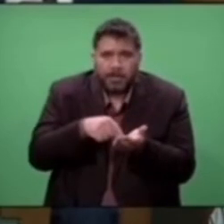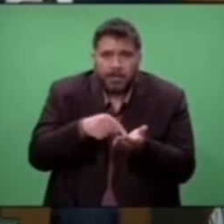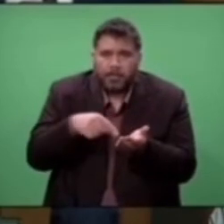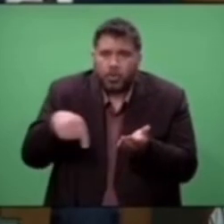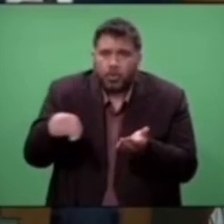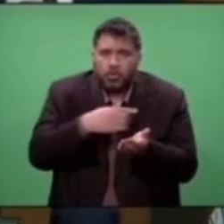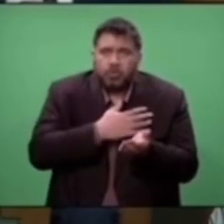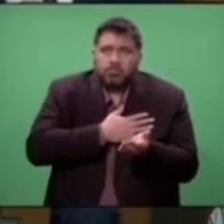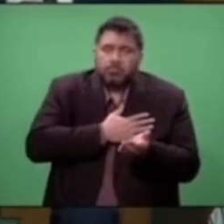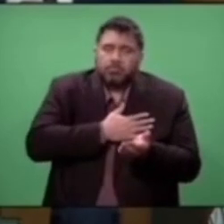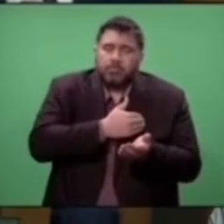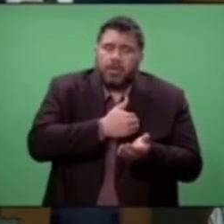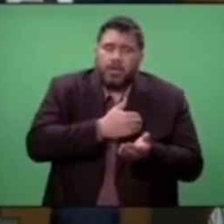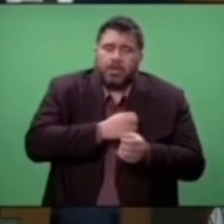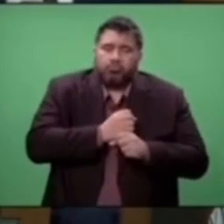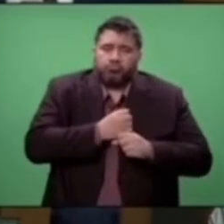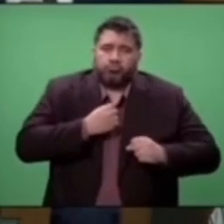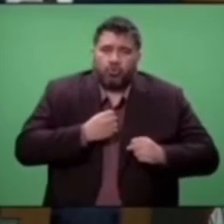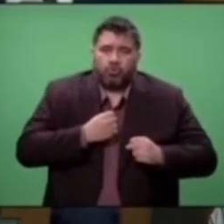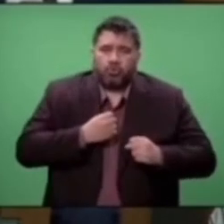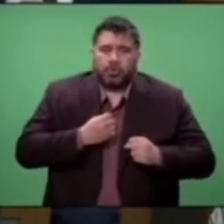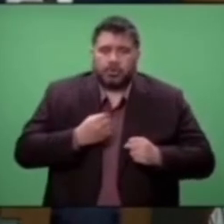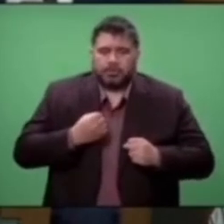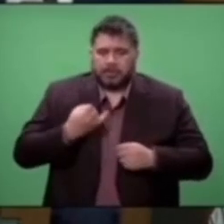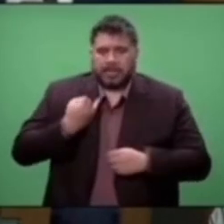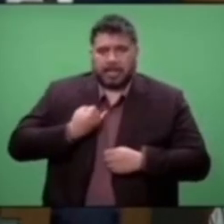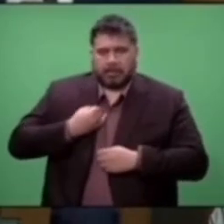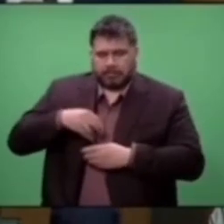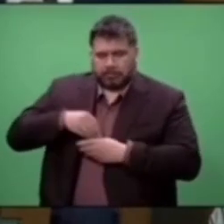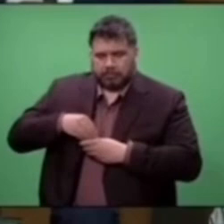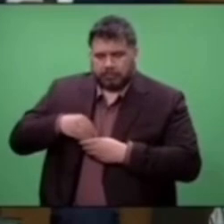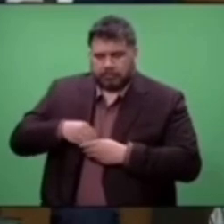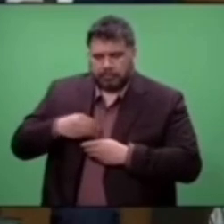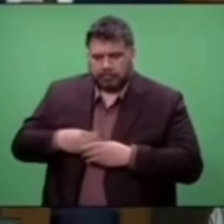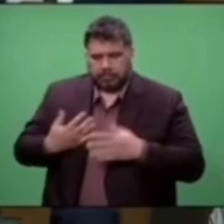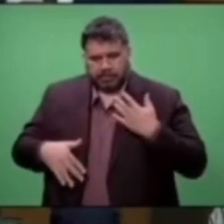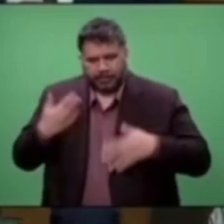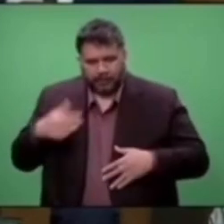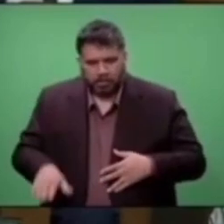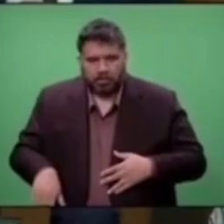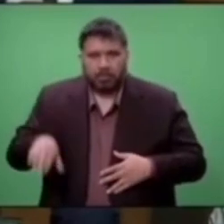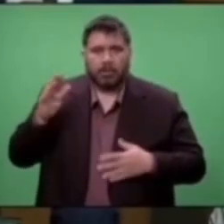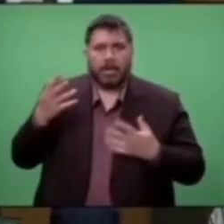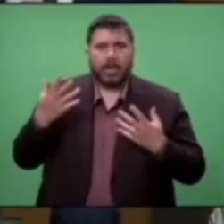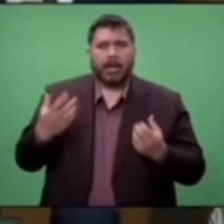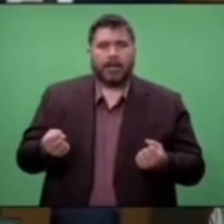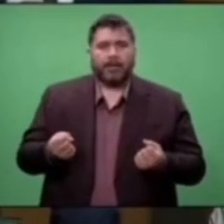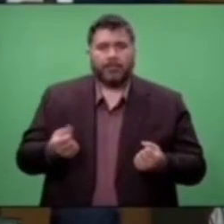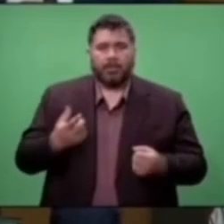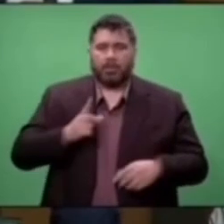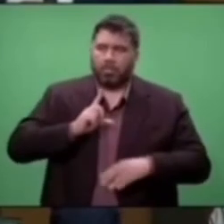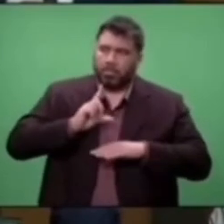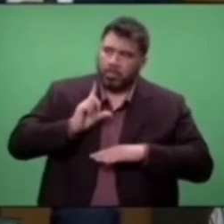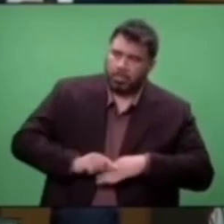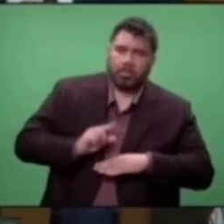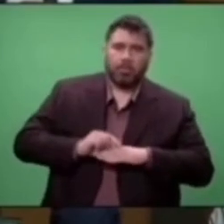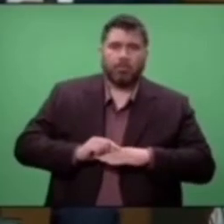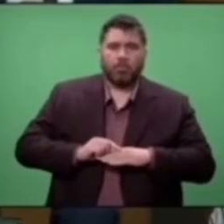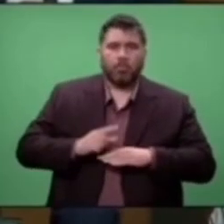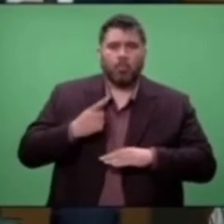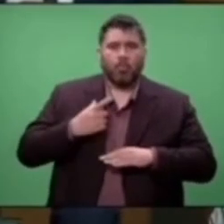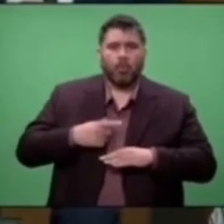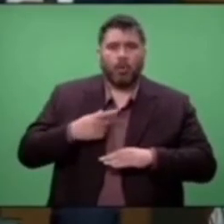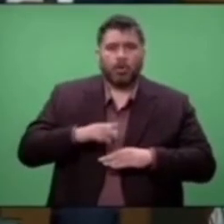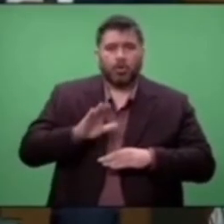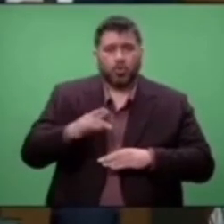of guilt weighing heavily on your very being, spirits crushed by the shame that still pervades